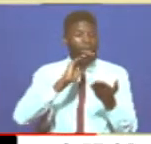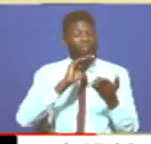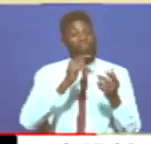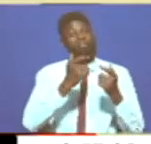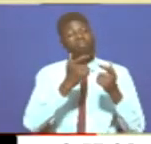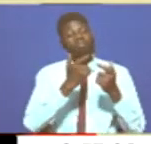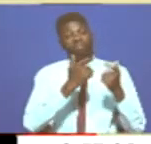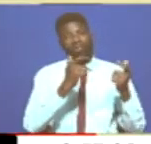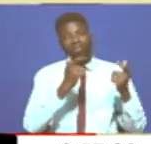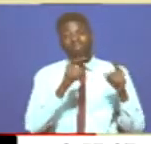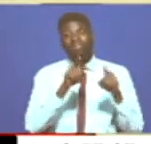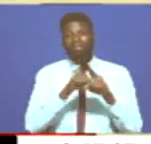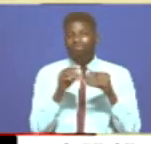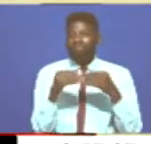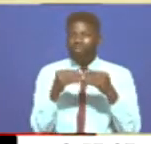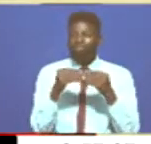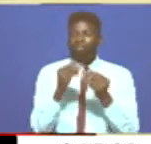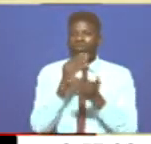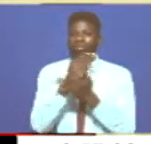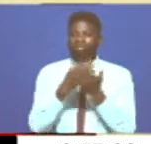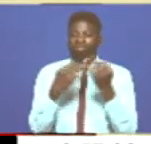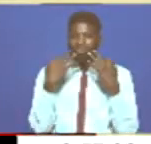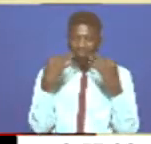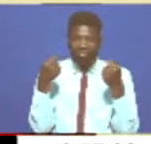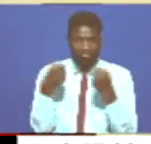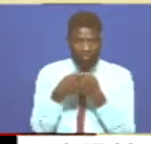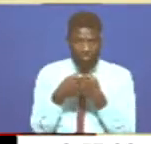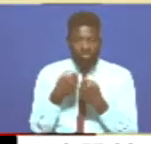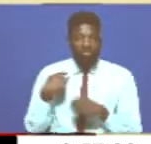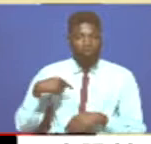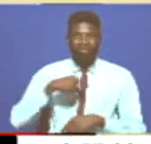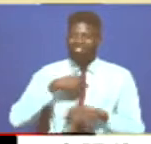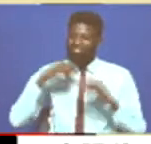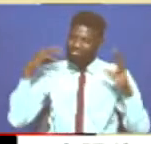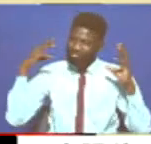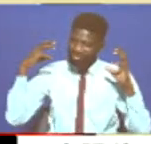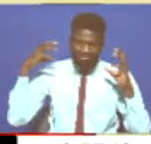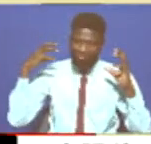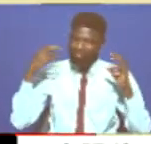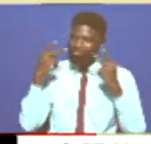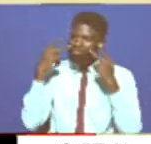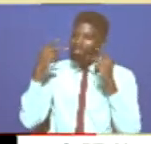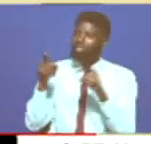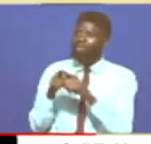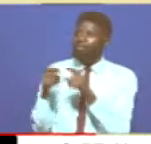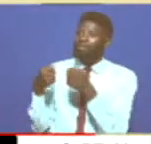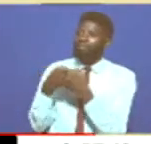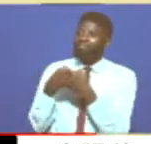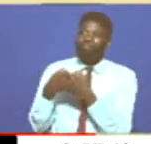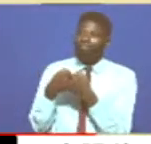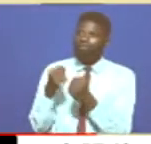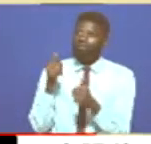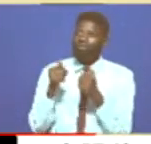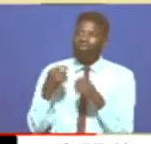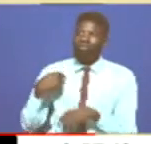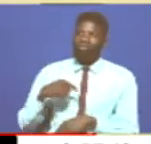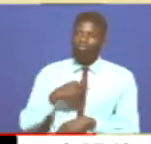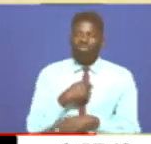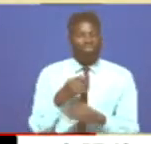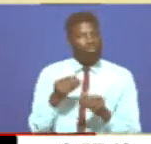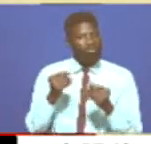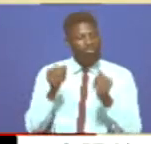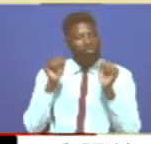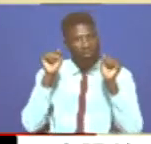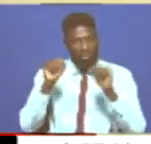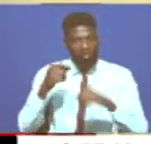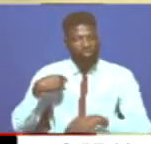side to play in a semis. So we are not taking it as pressure, we're just taking it as a challenge that it's within our reach and we know exactly what we need to